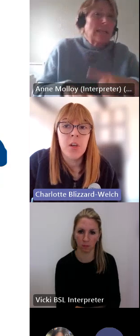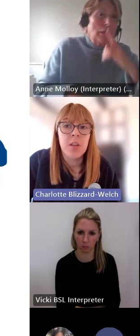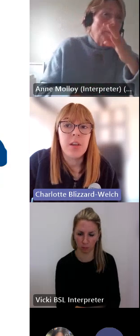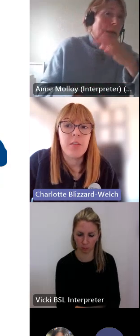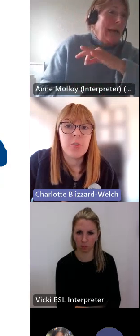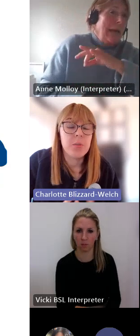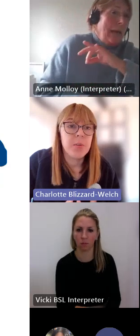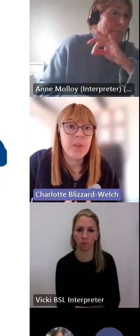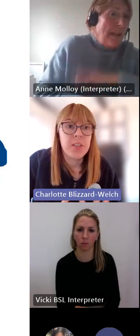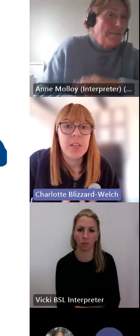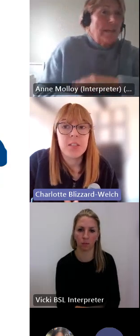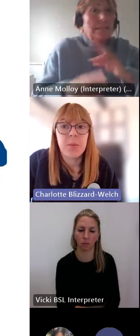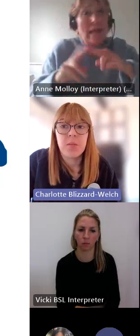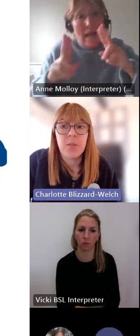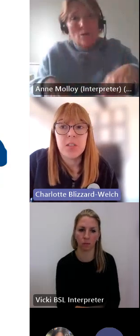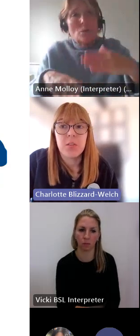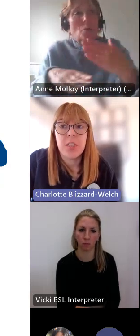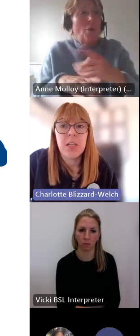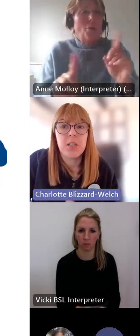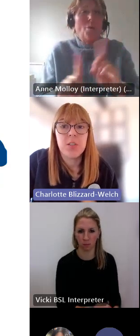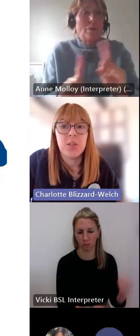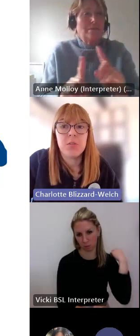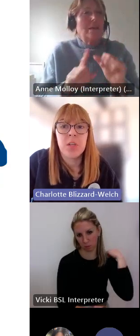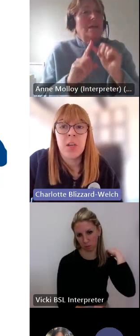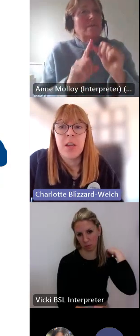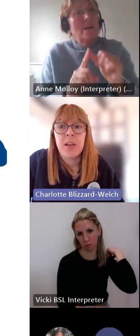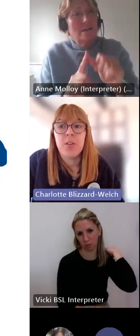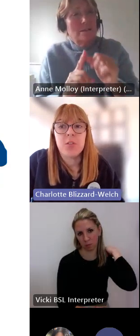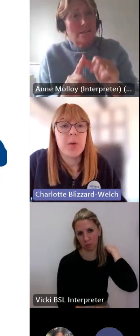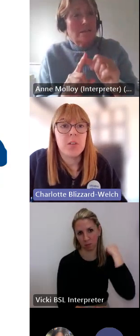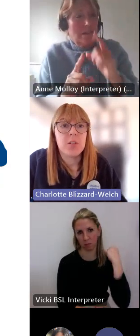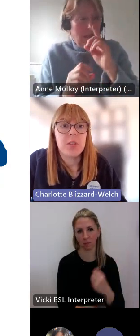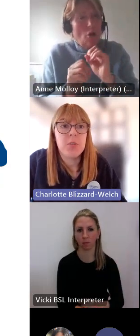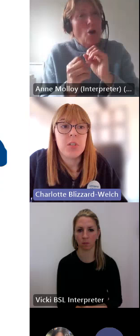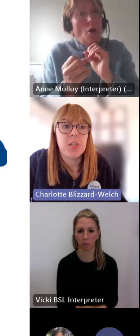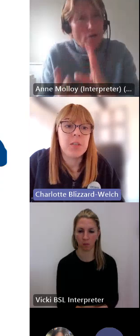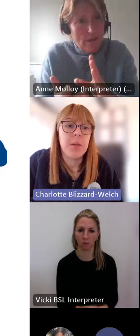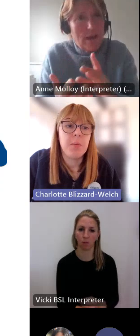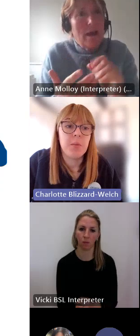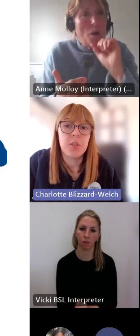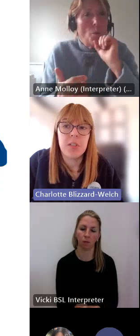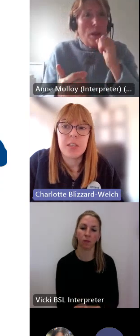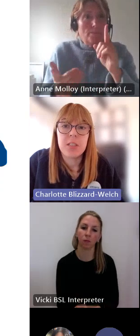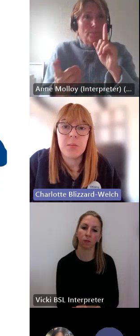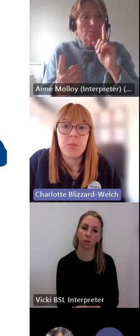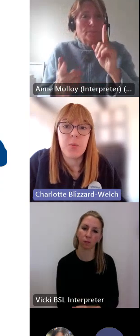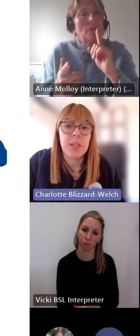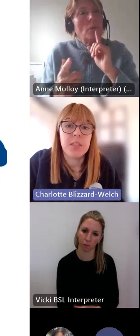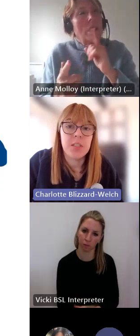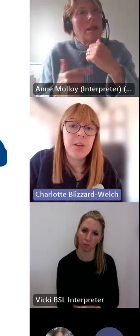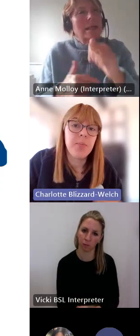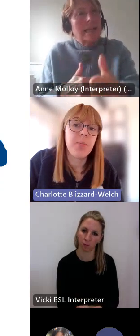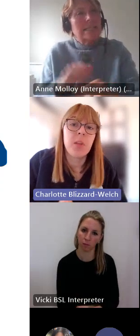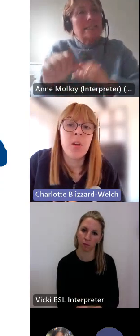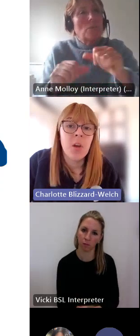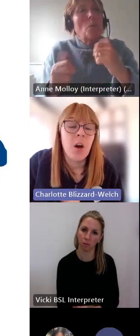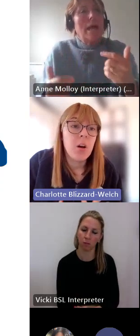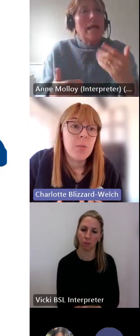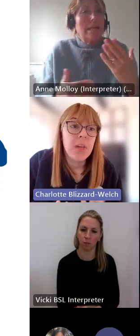work, they're able to provide the expert advice on the key issues and use our partnerships to connect people to the next steps where